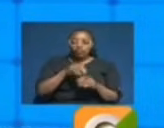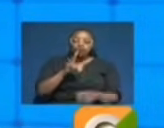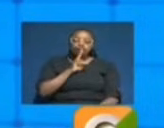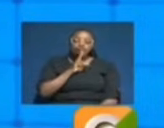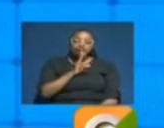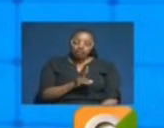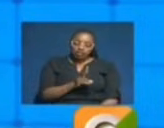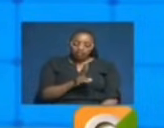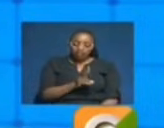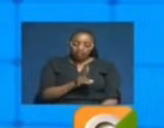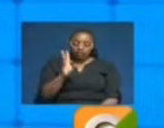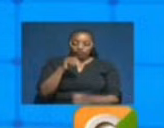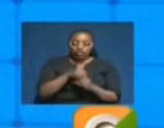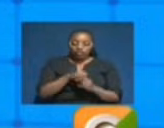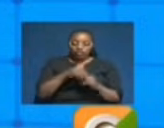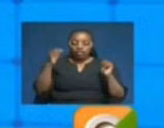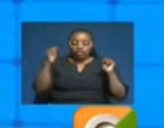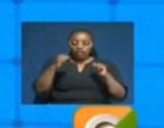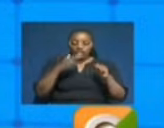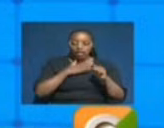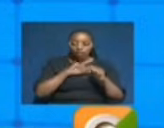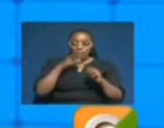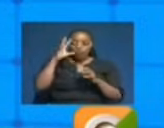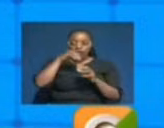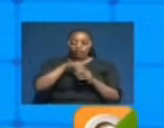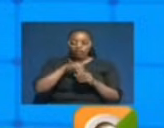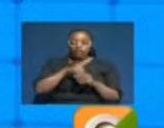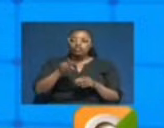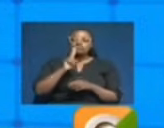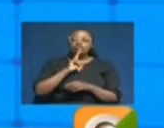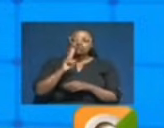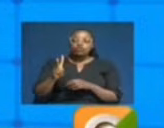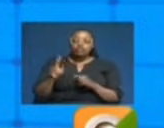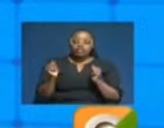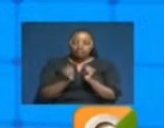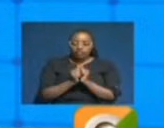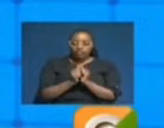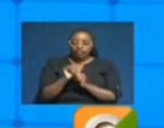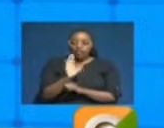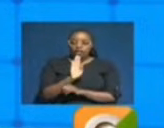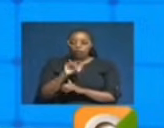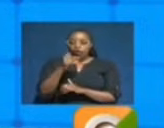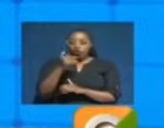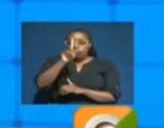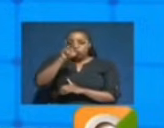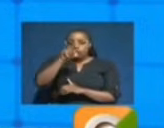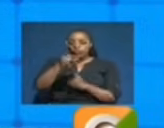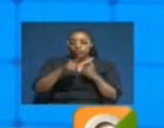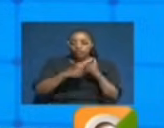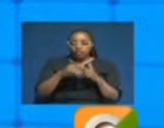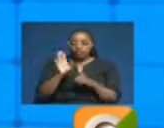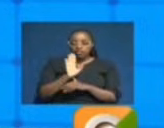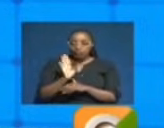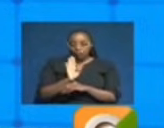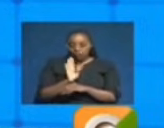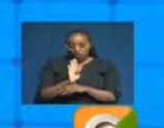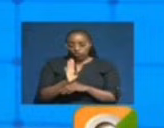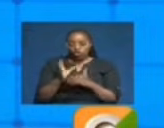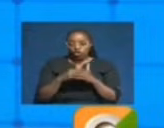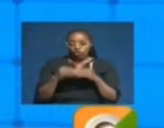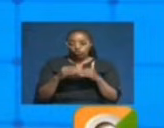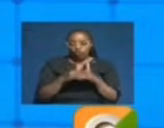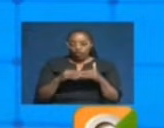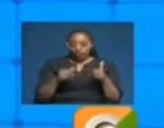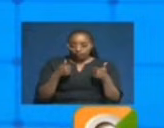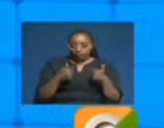in our agreement, we've invested 210 billion, or 1.6 billion US dollars.